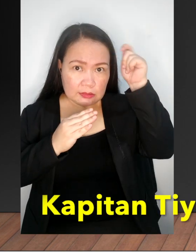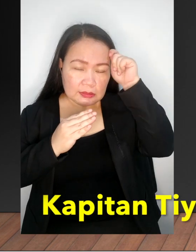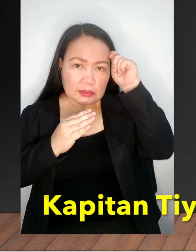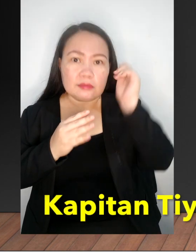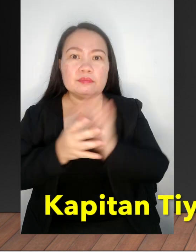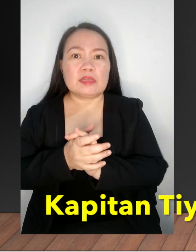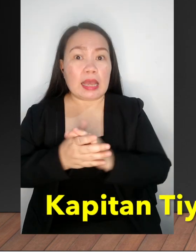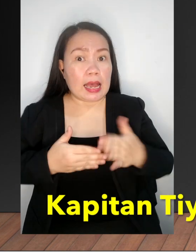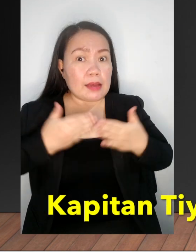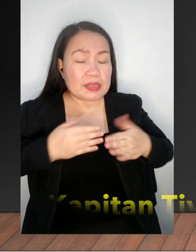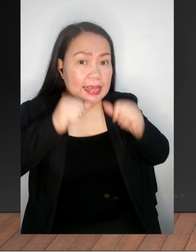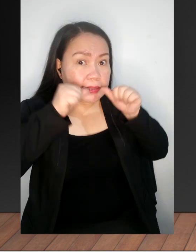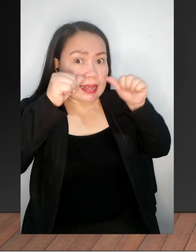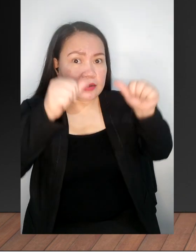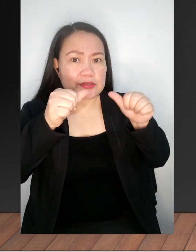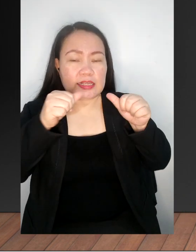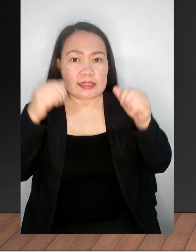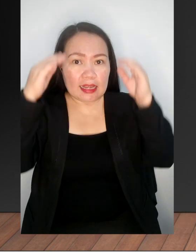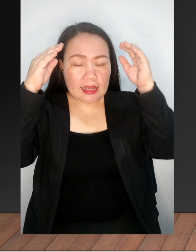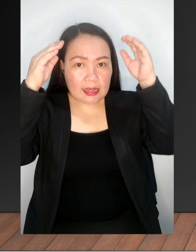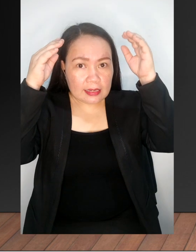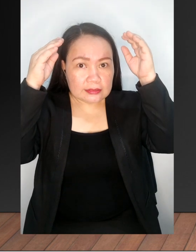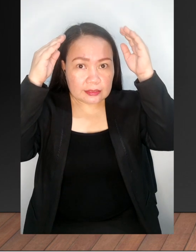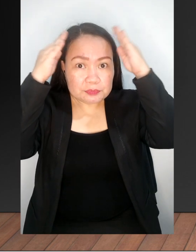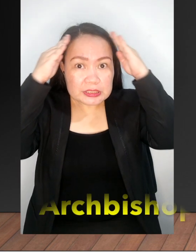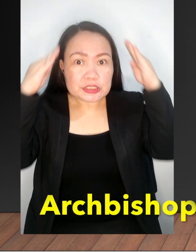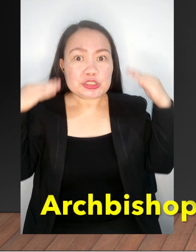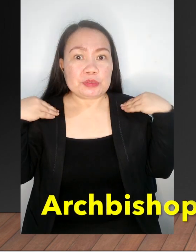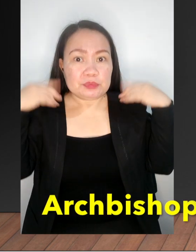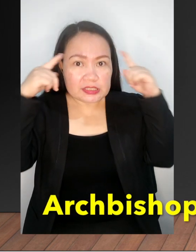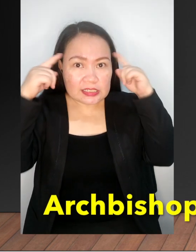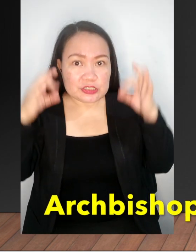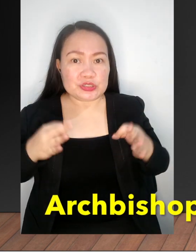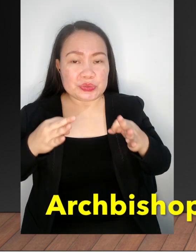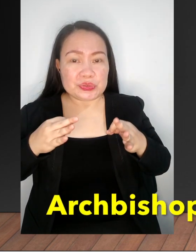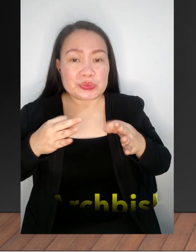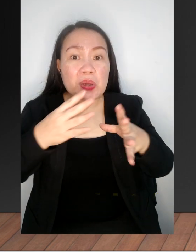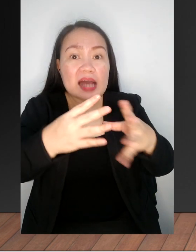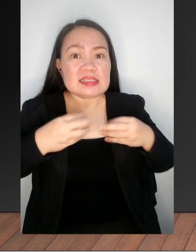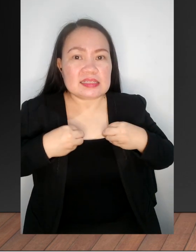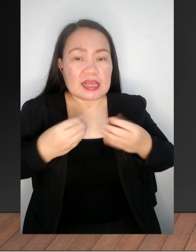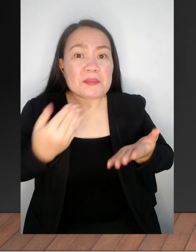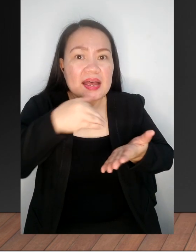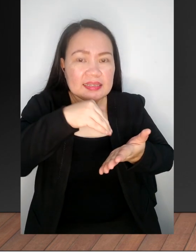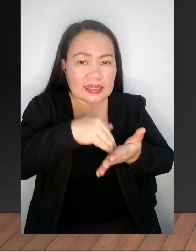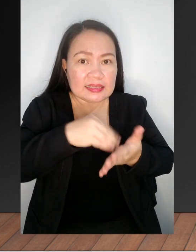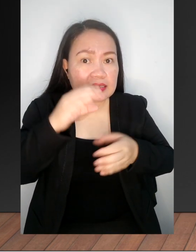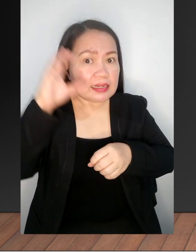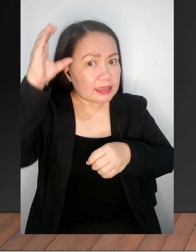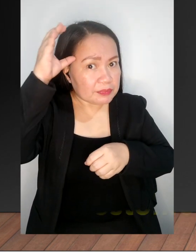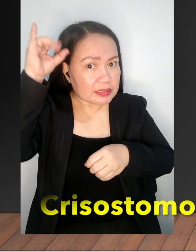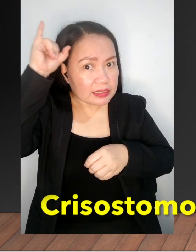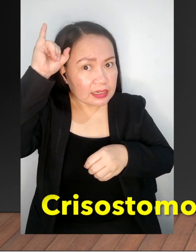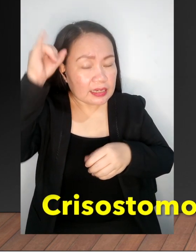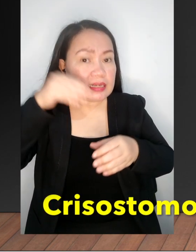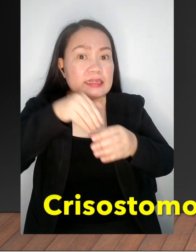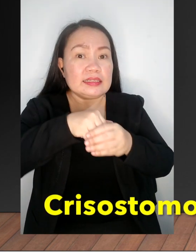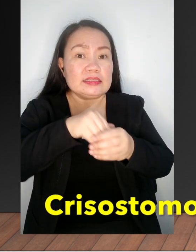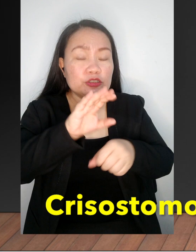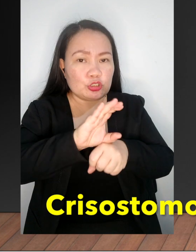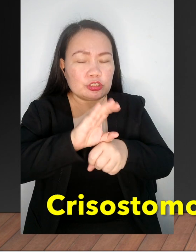house. He happily announced the archbishop's decision to annul Ibarra's excommunication,